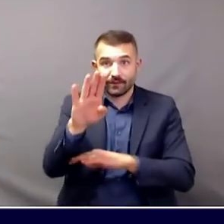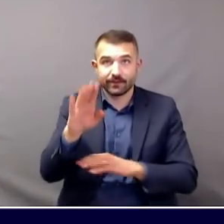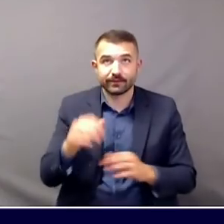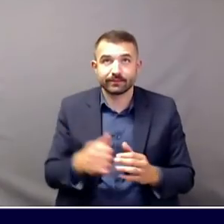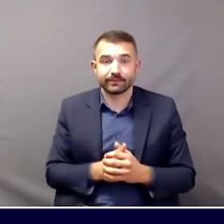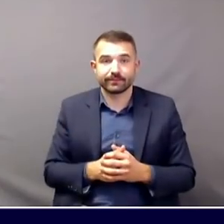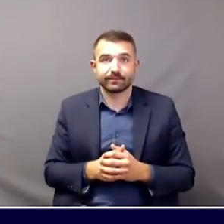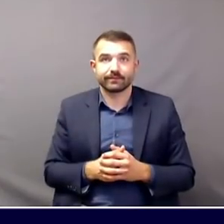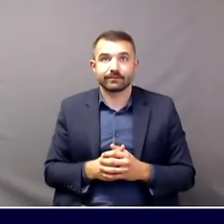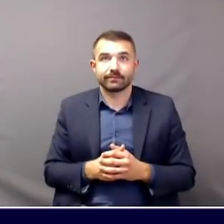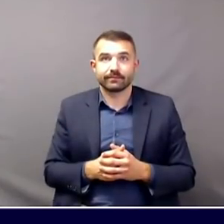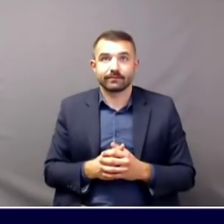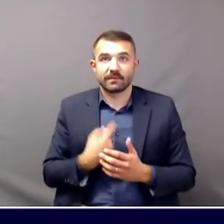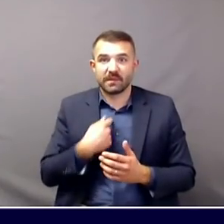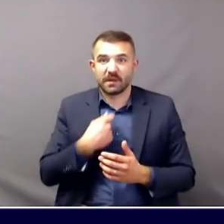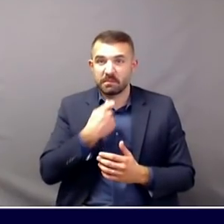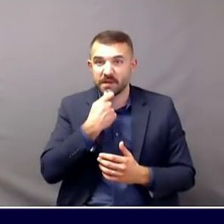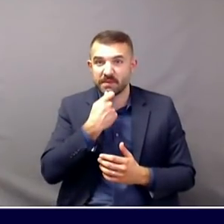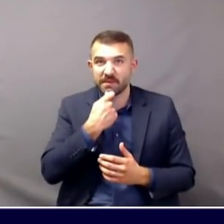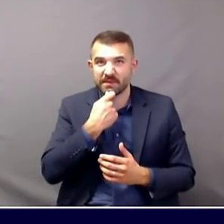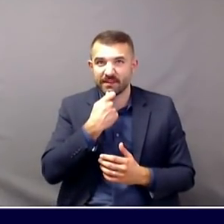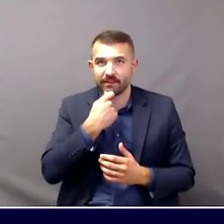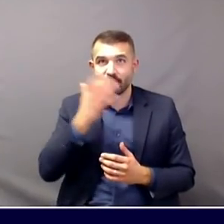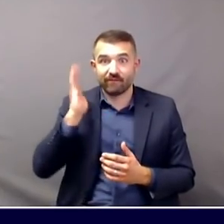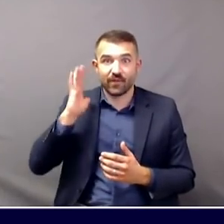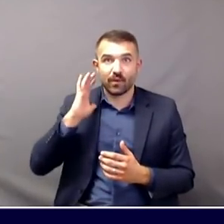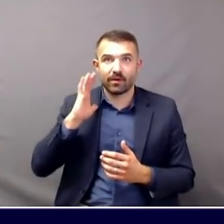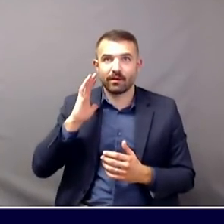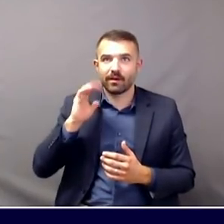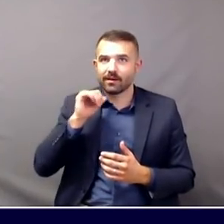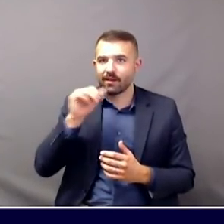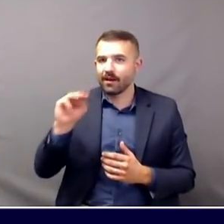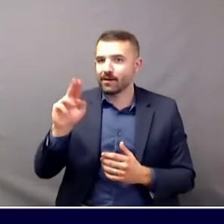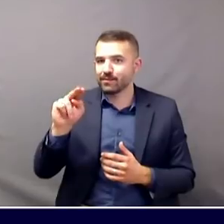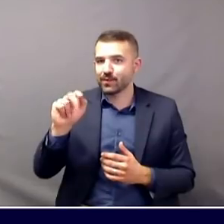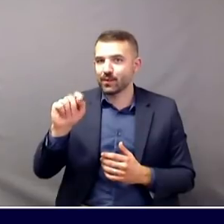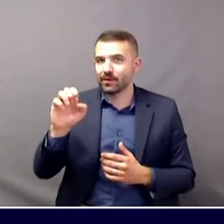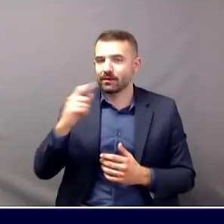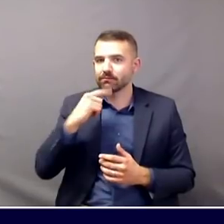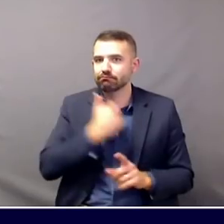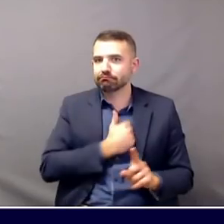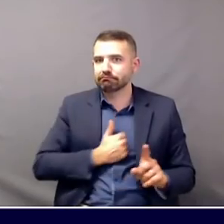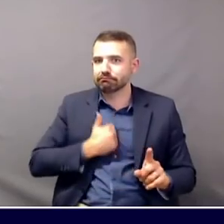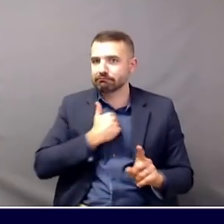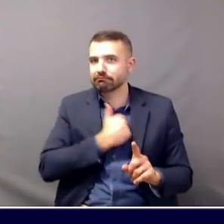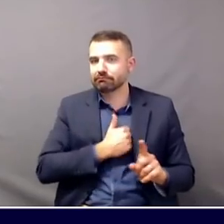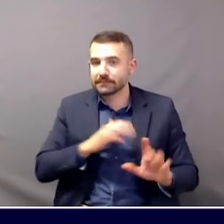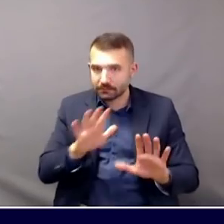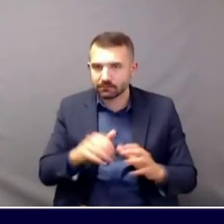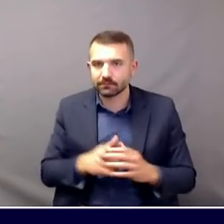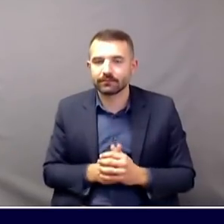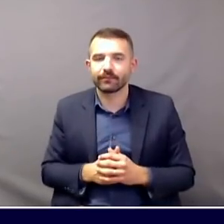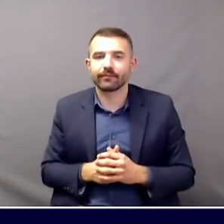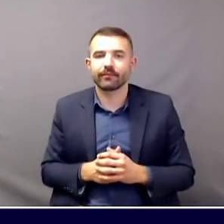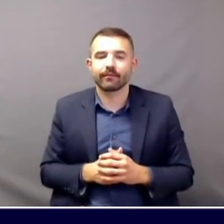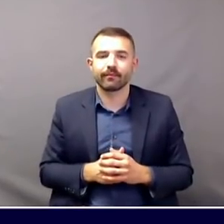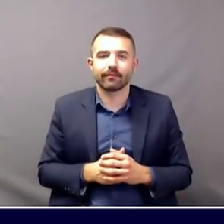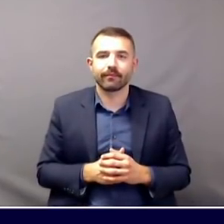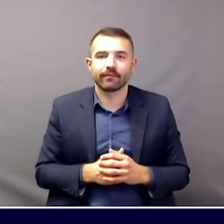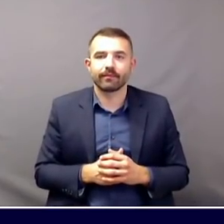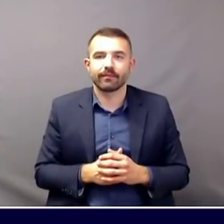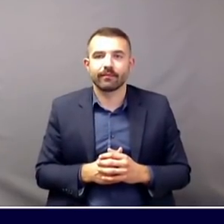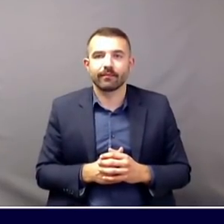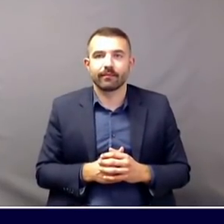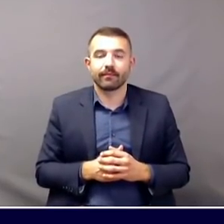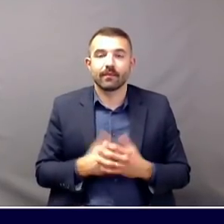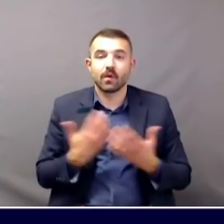microphone has not been able to be muted, and I apologize. I've got 2 kids at home, so this is a bit of a high wire for me. I wanted to ask a little bit. I mean, I